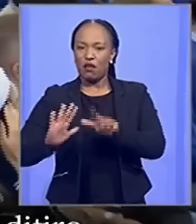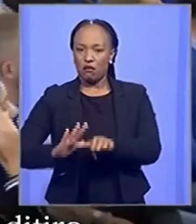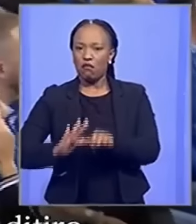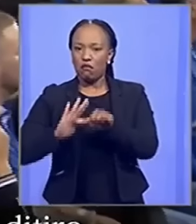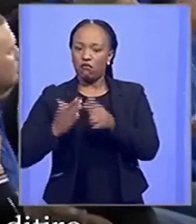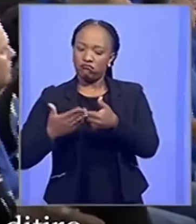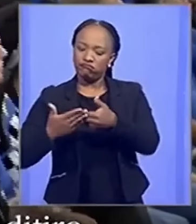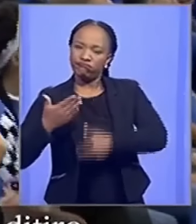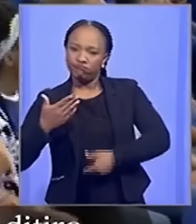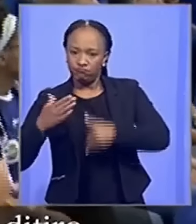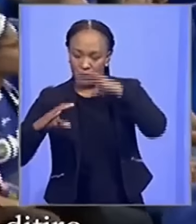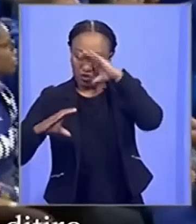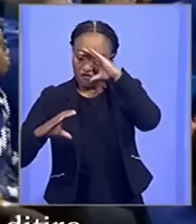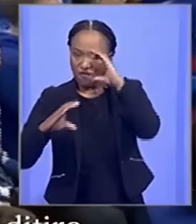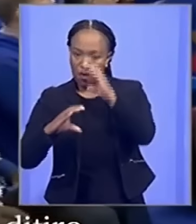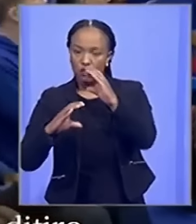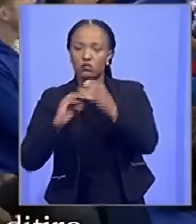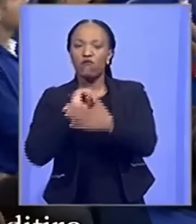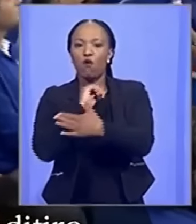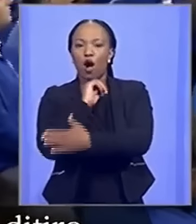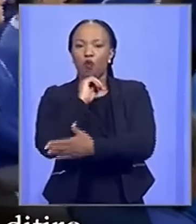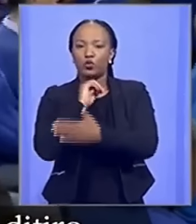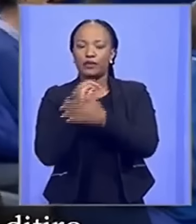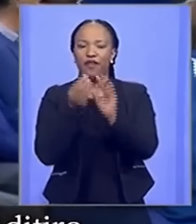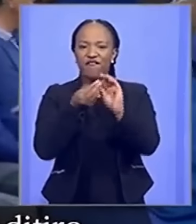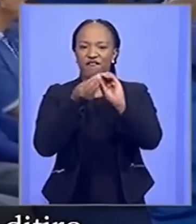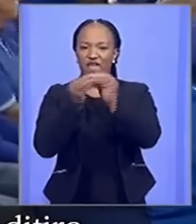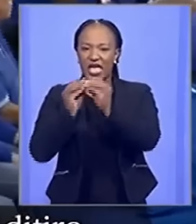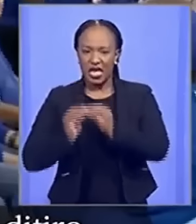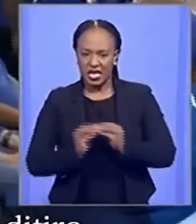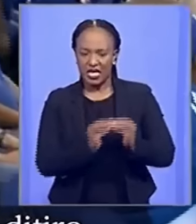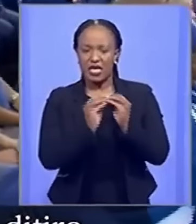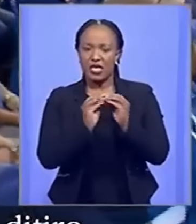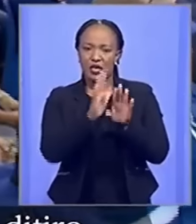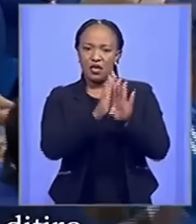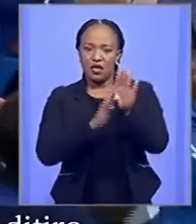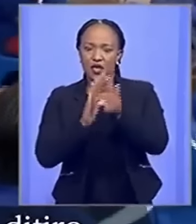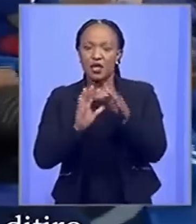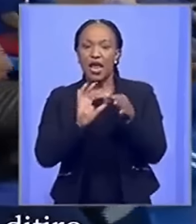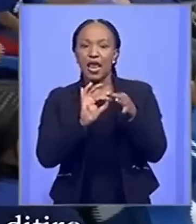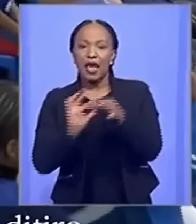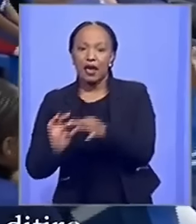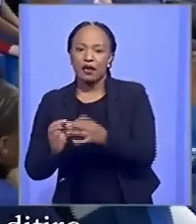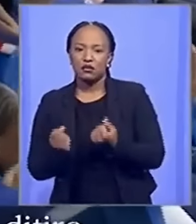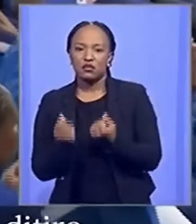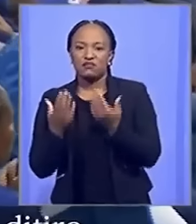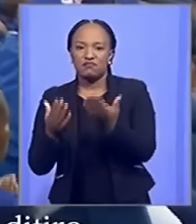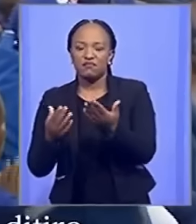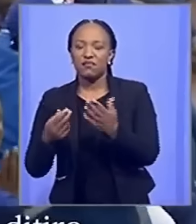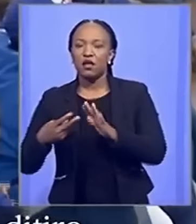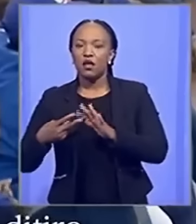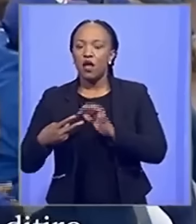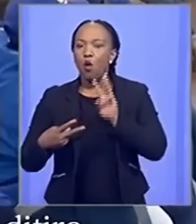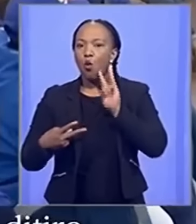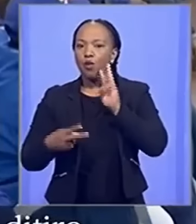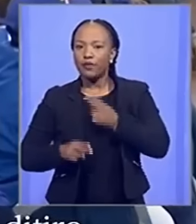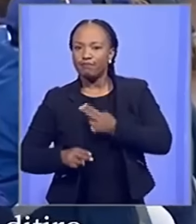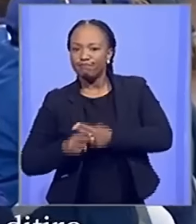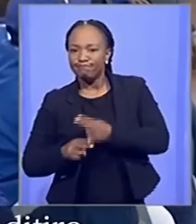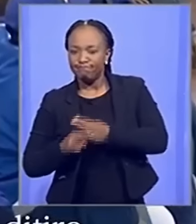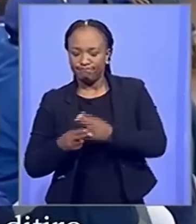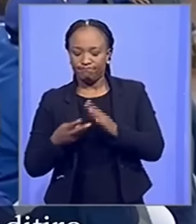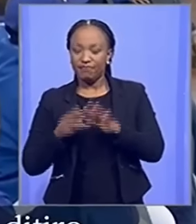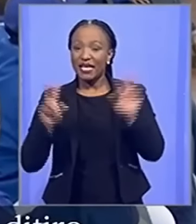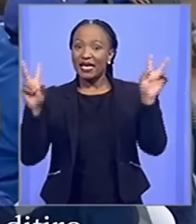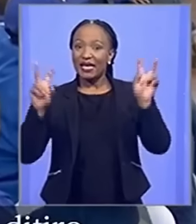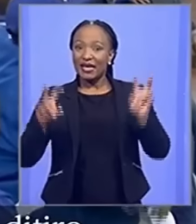going to fix the country and move it forward. And these things all relate to service delivery, things like water and sanitation, ending load shedding